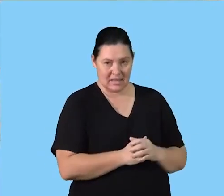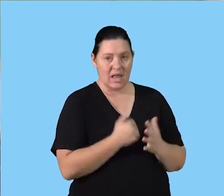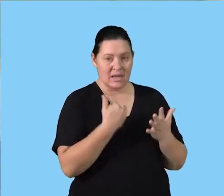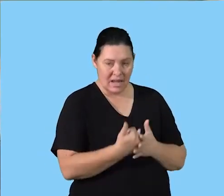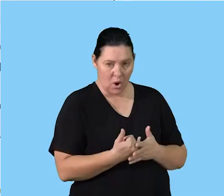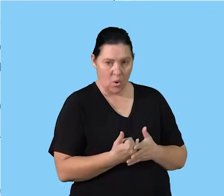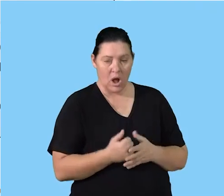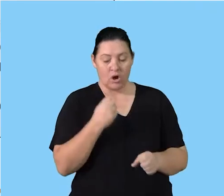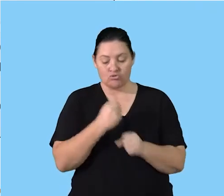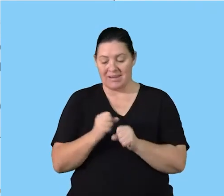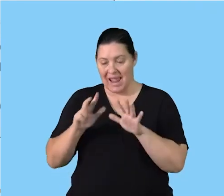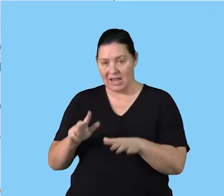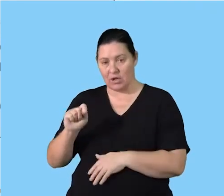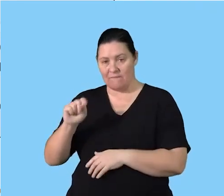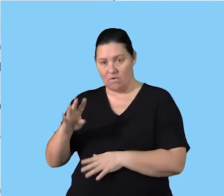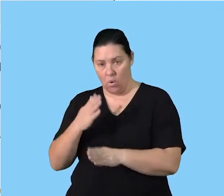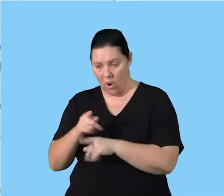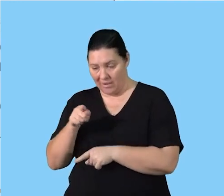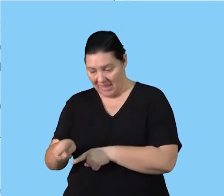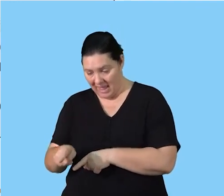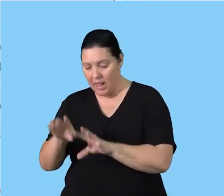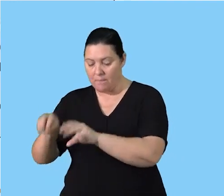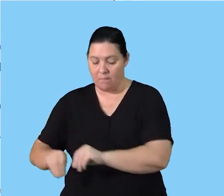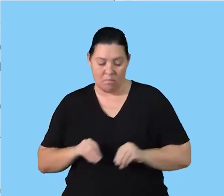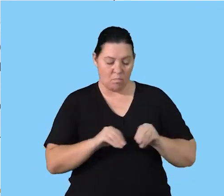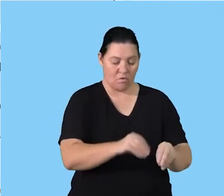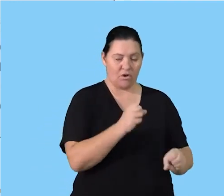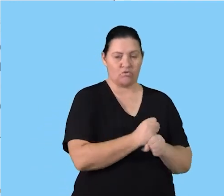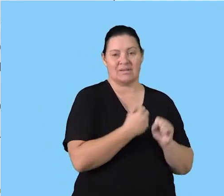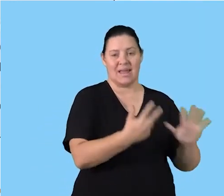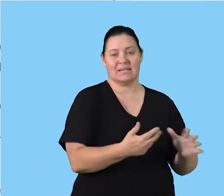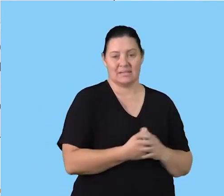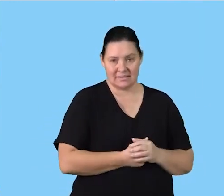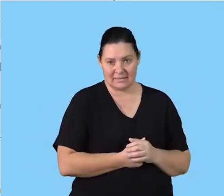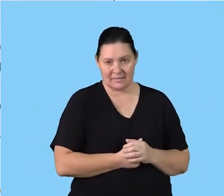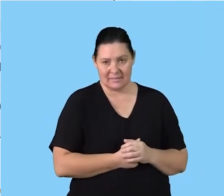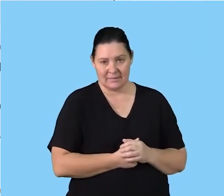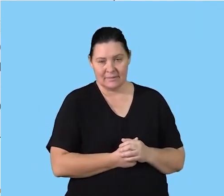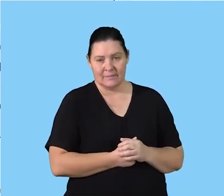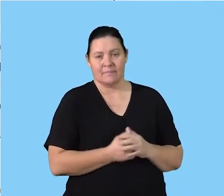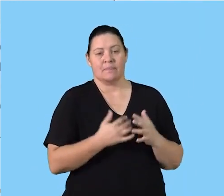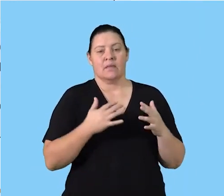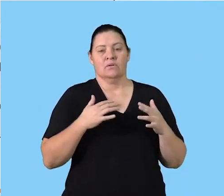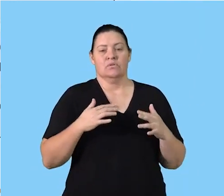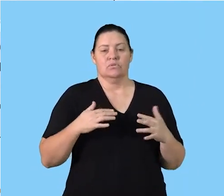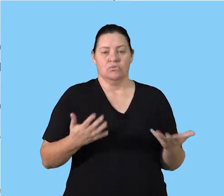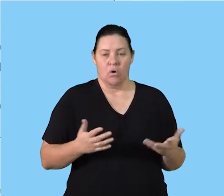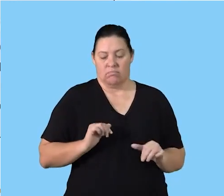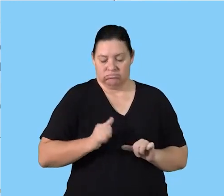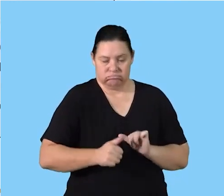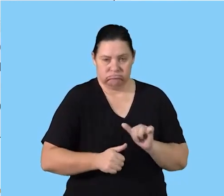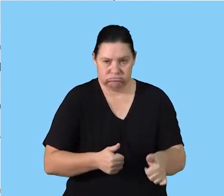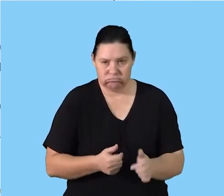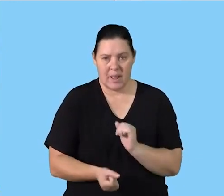8 term 4 work, which was excluded there, back to grade 8. So there's chronological sequence